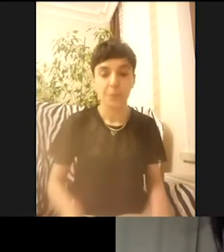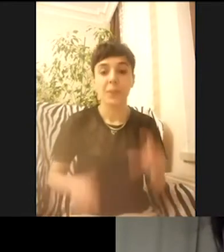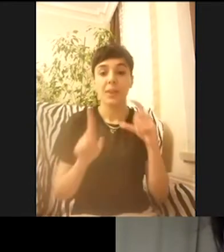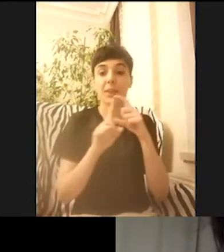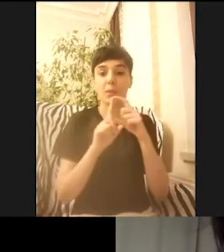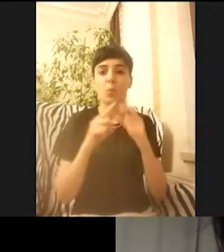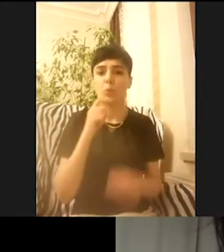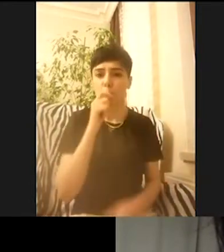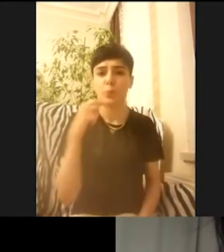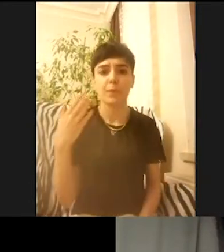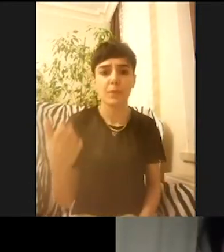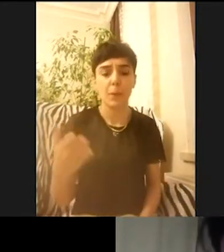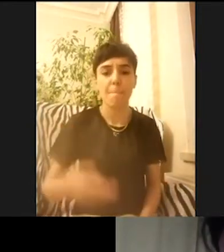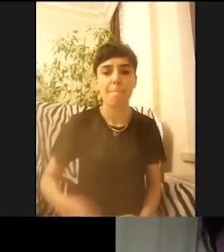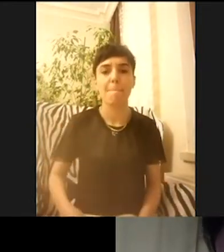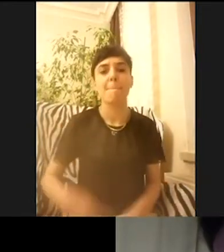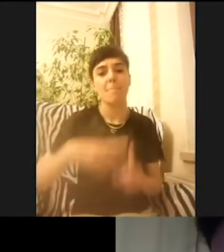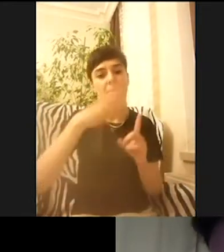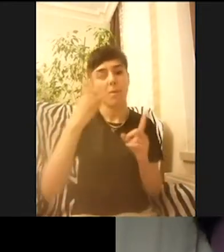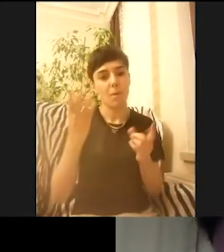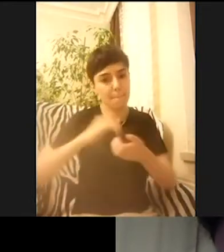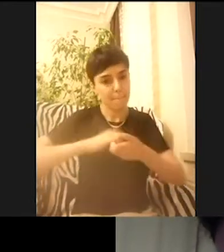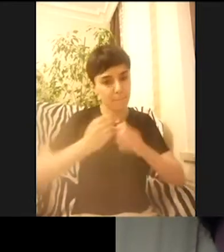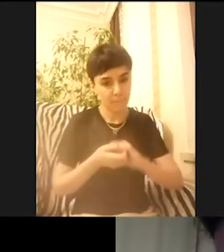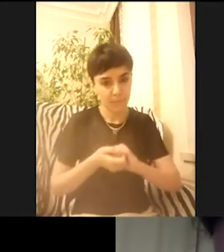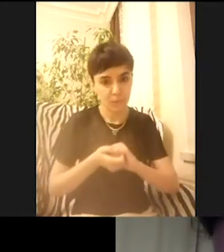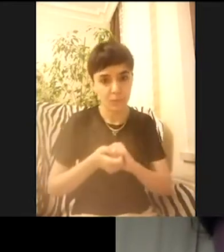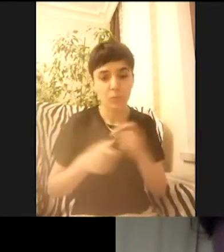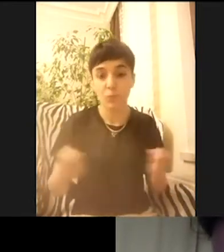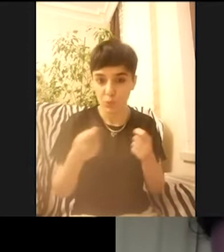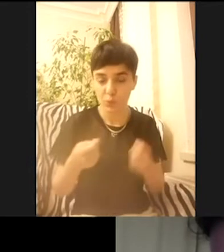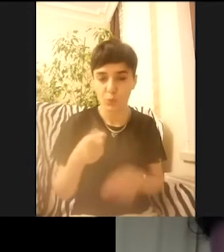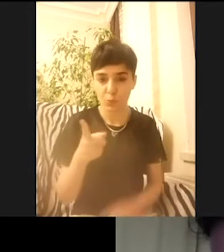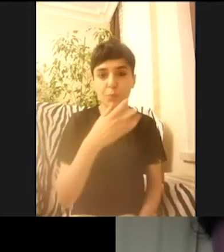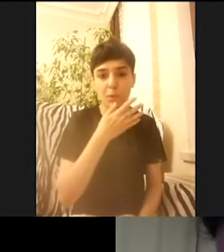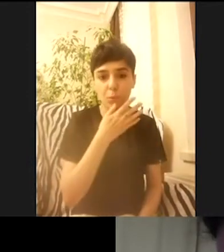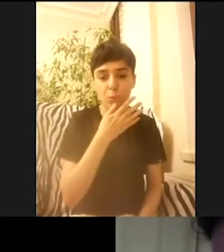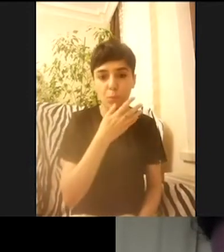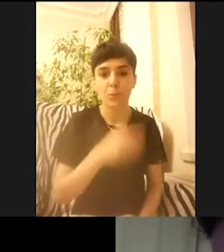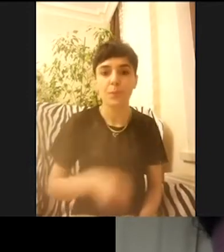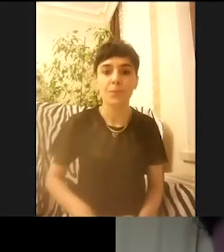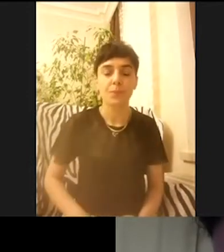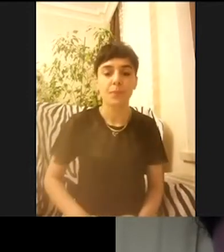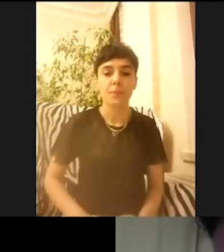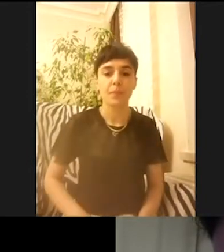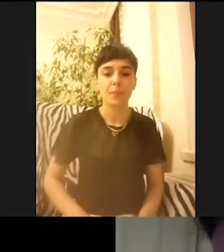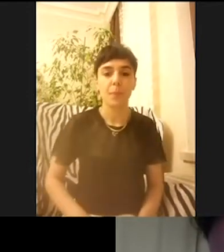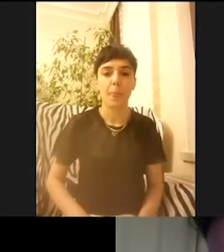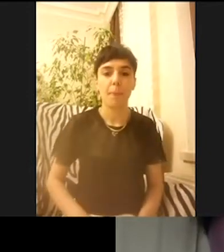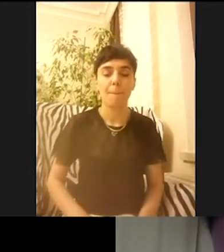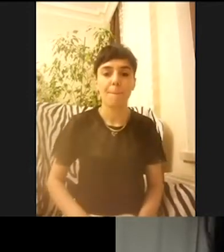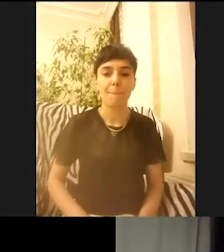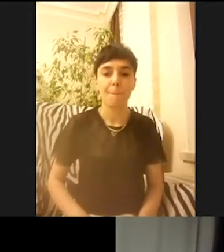about homonationalism. But also, Dino, I immediately thought of some of the topics you have been talking, thinking, and writing about in